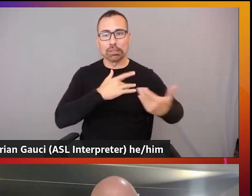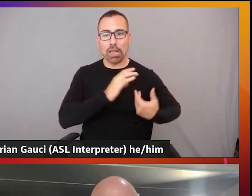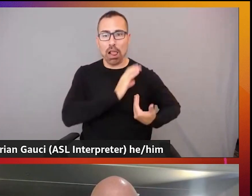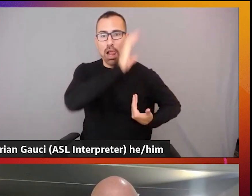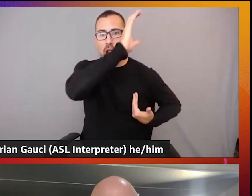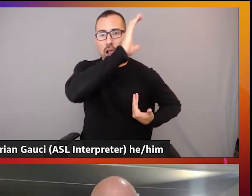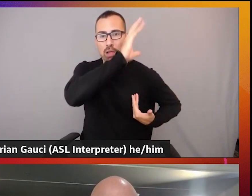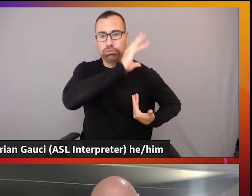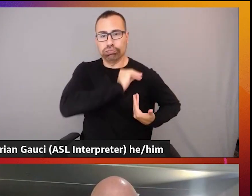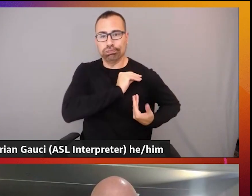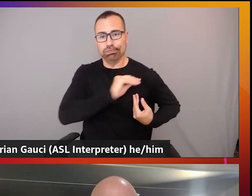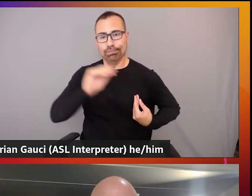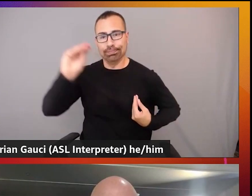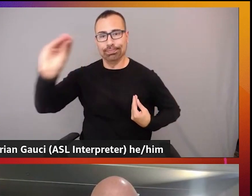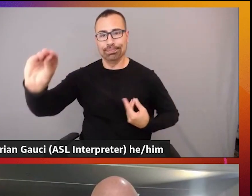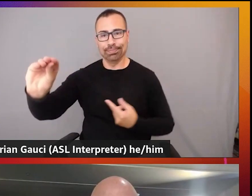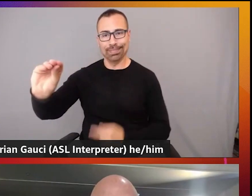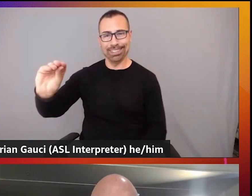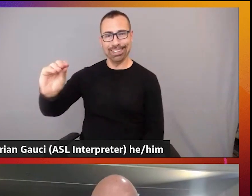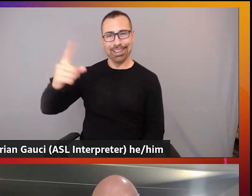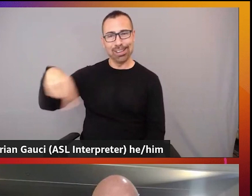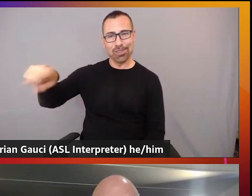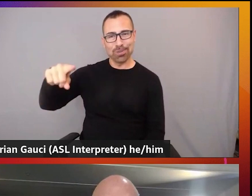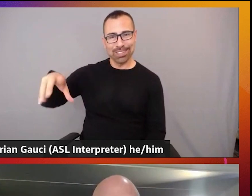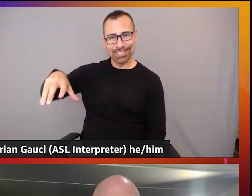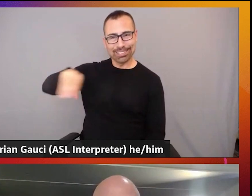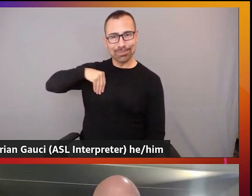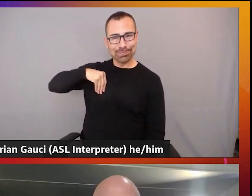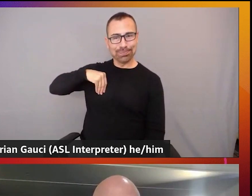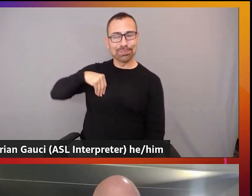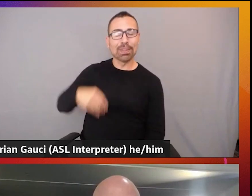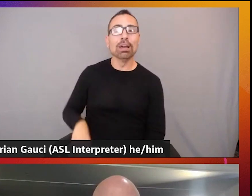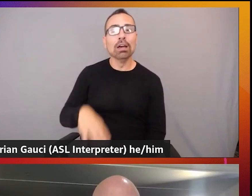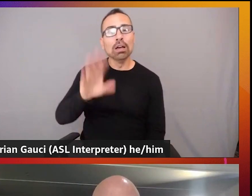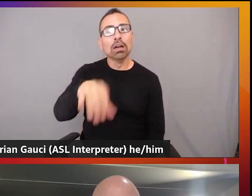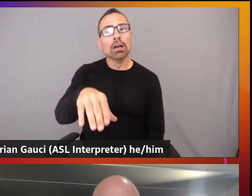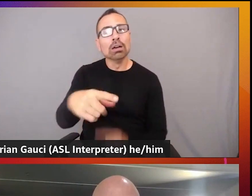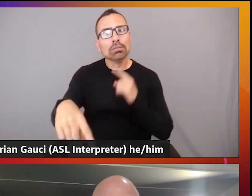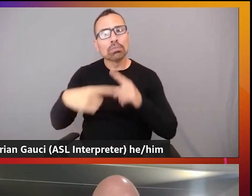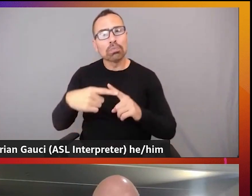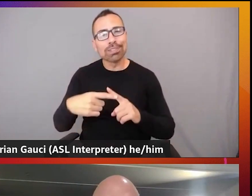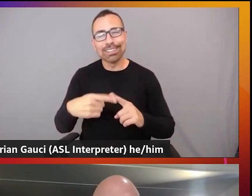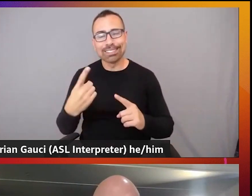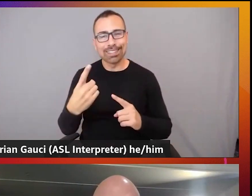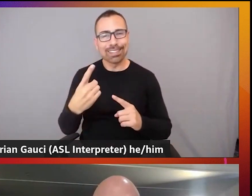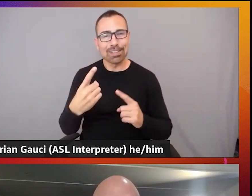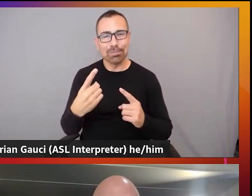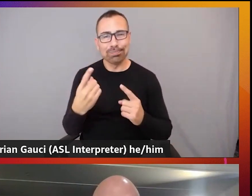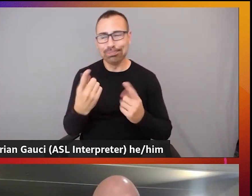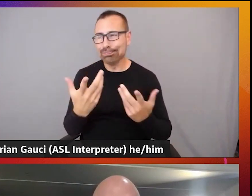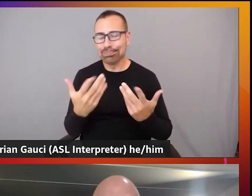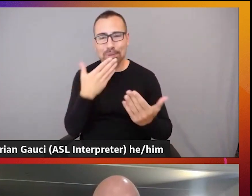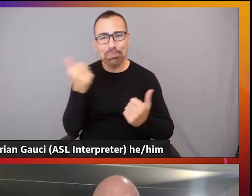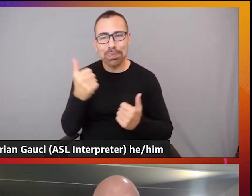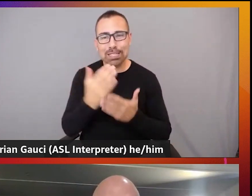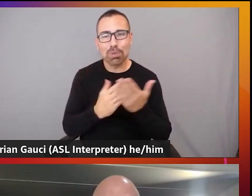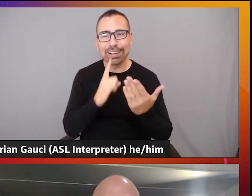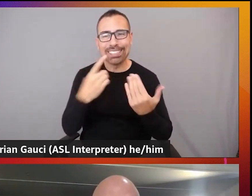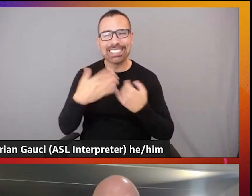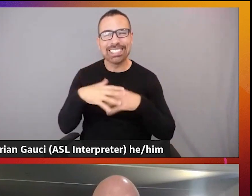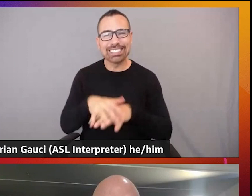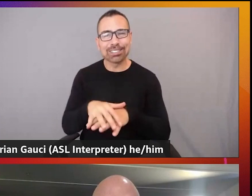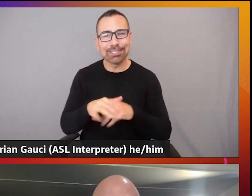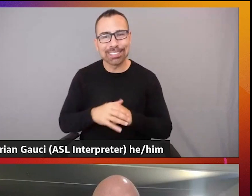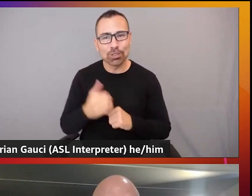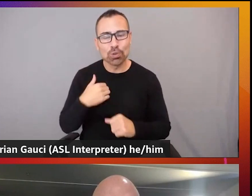on top of all of that, there's this, just what I call almost icing on the cake, this integration. You've got one service that flows